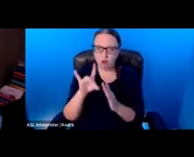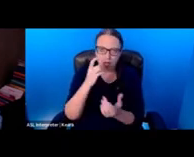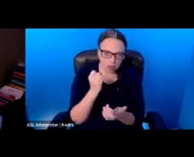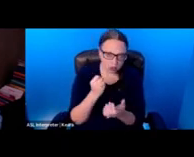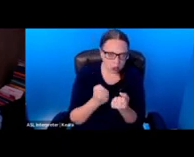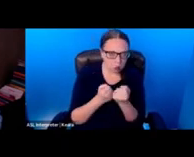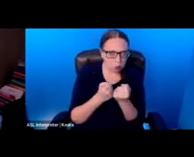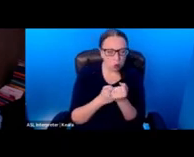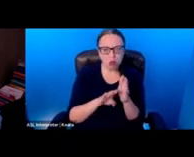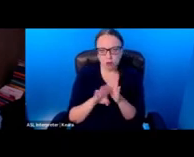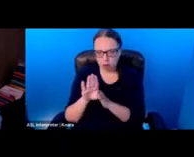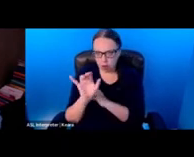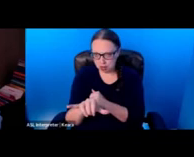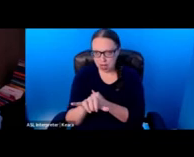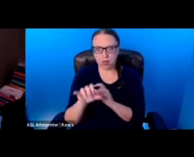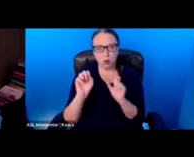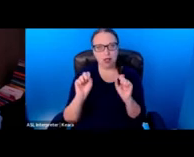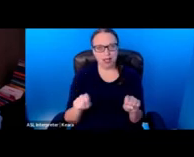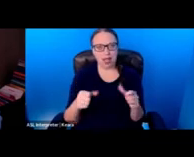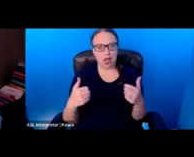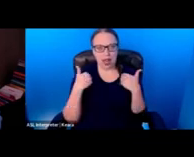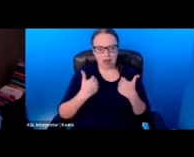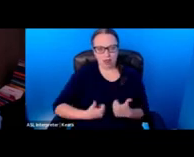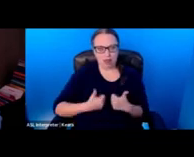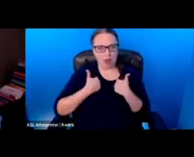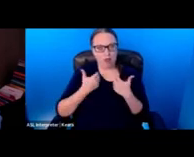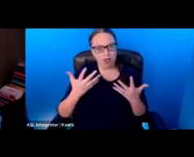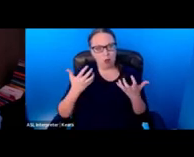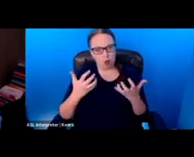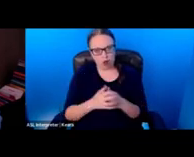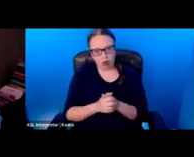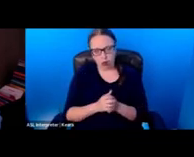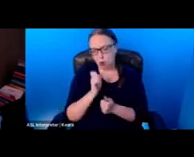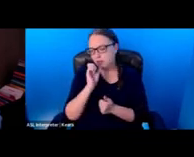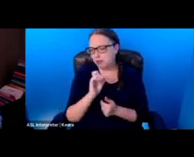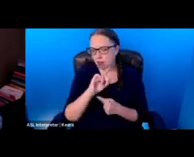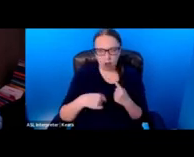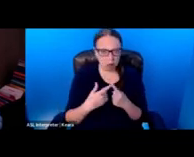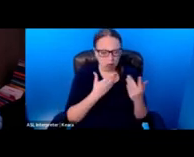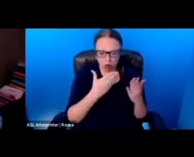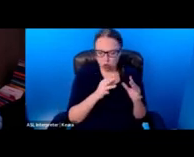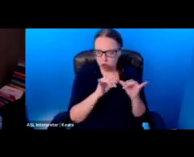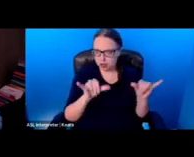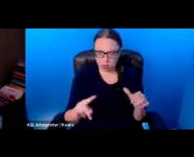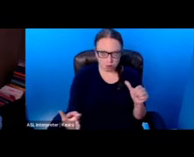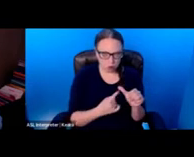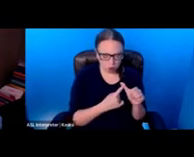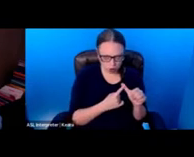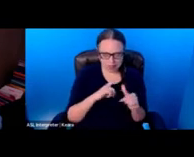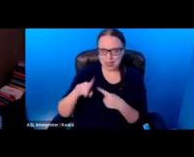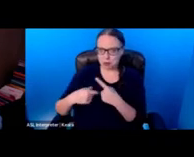to live. So it's not really about the service system first. It's about what the person wants